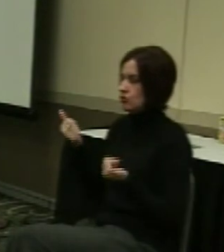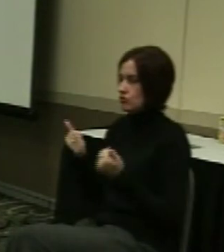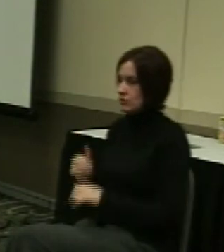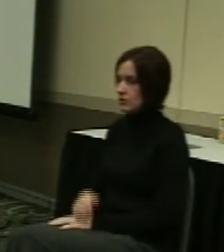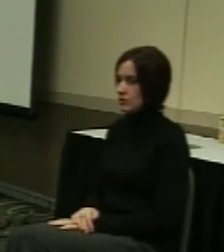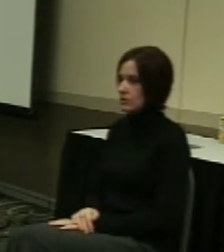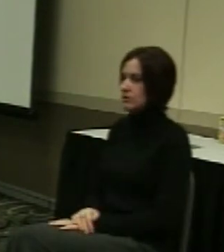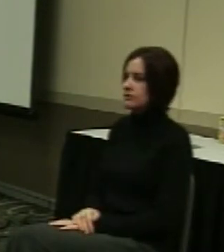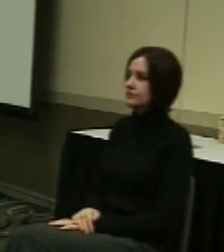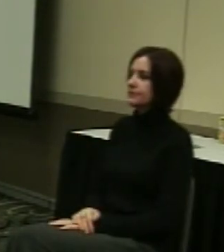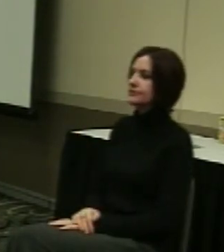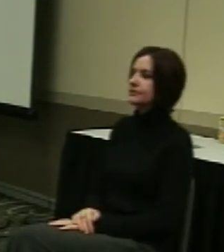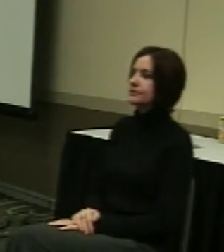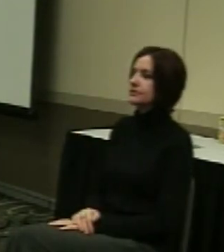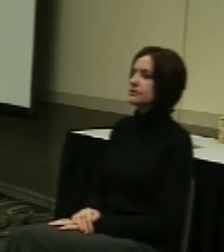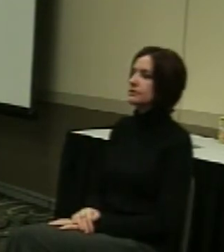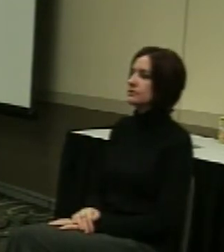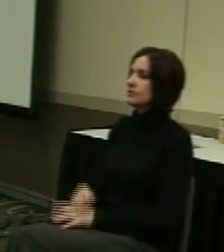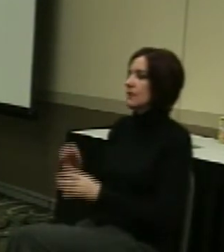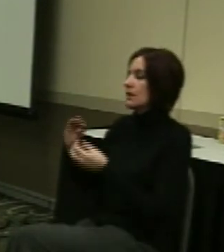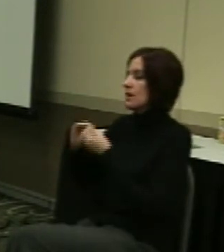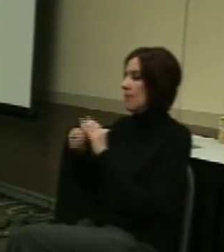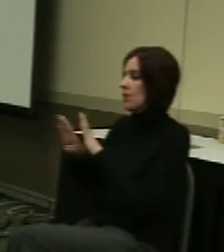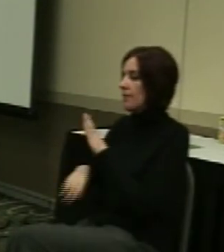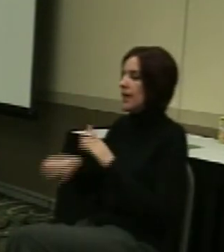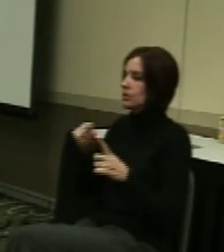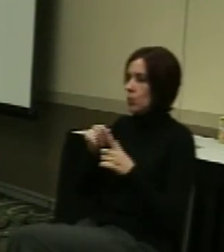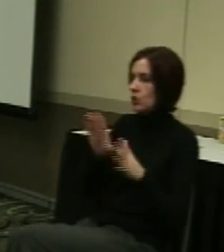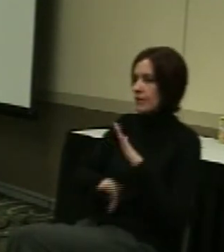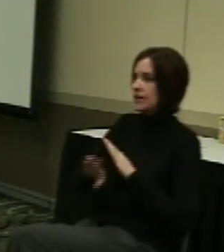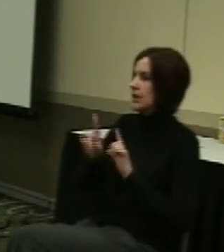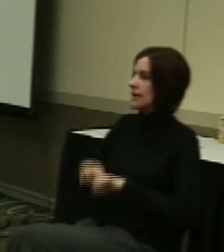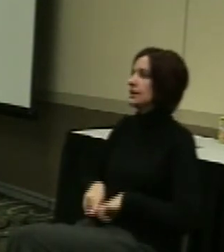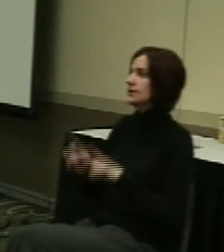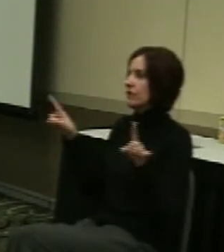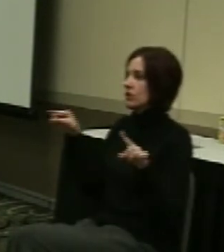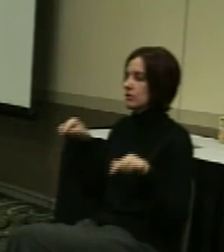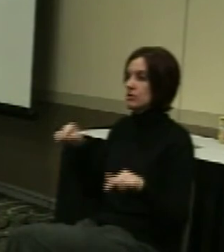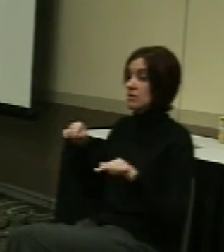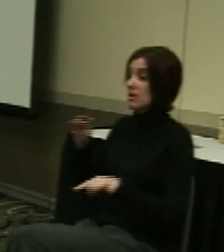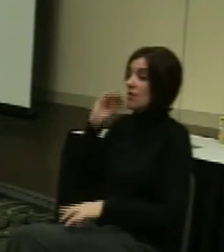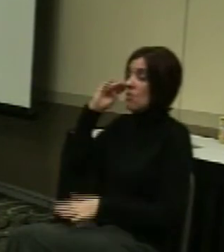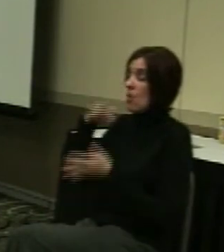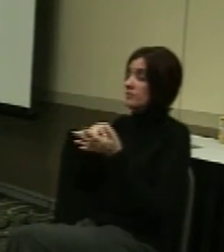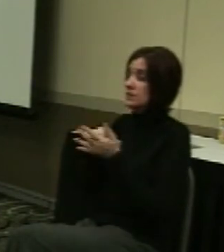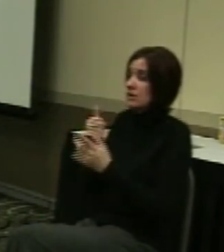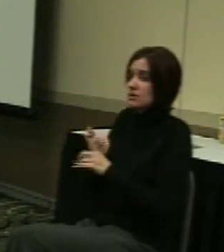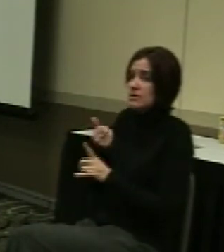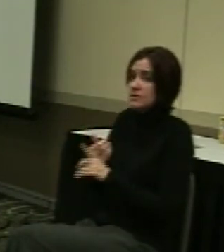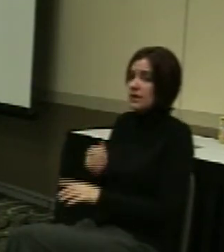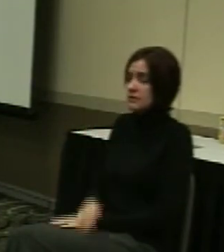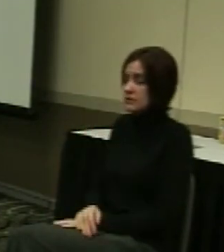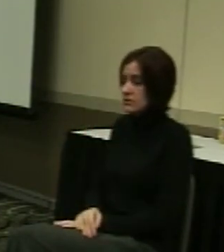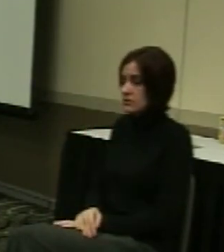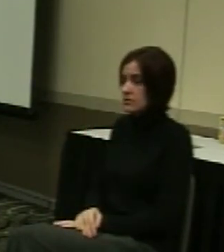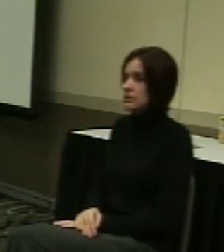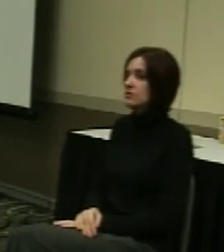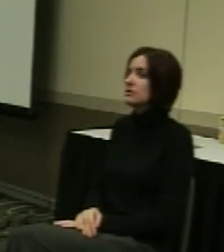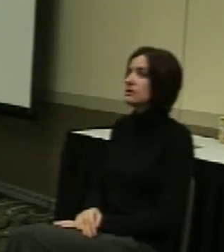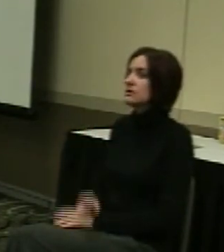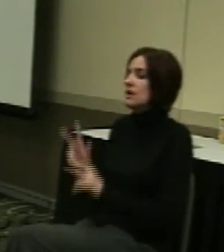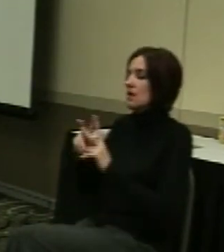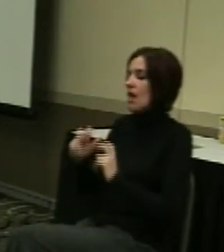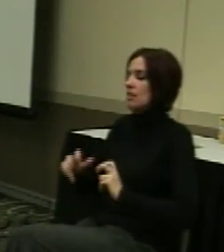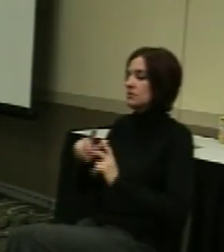analysis and interpretation? They're really different, and they're whole studies all by themselves. Analysis and interpretation